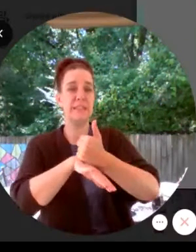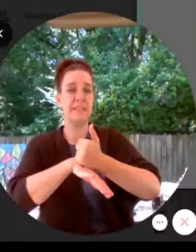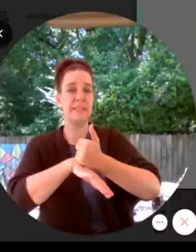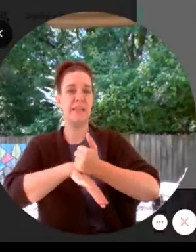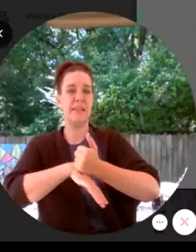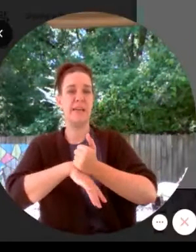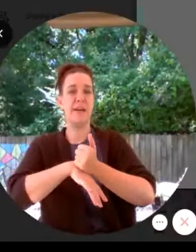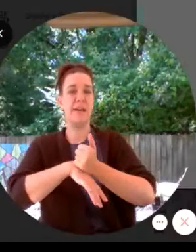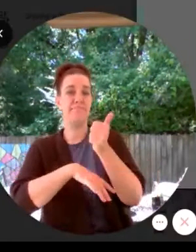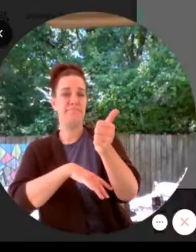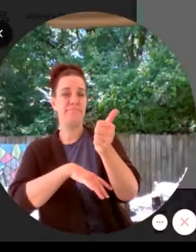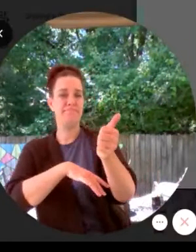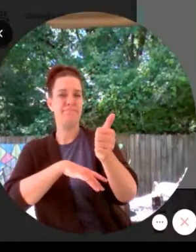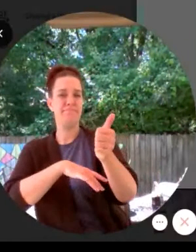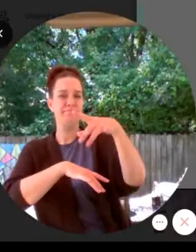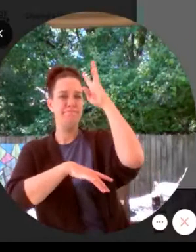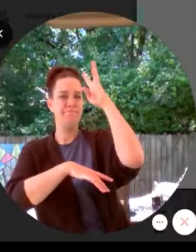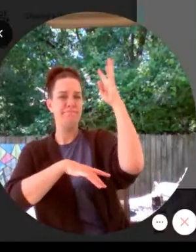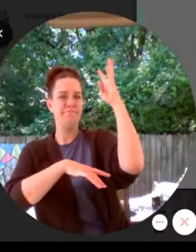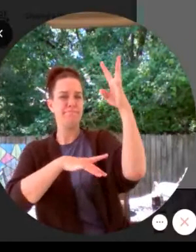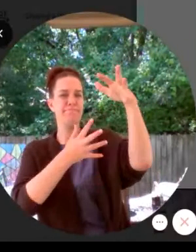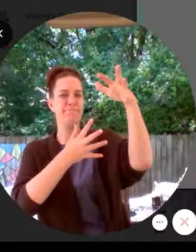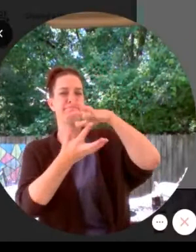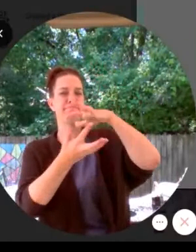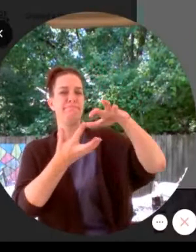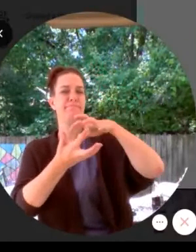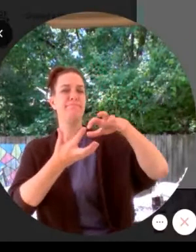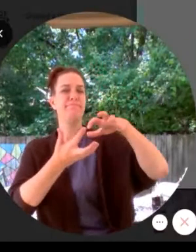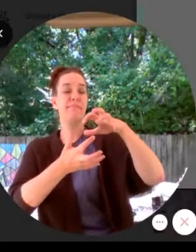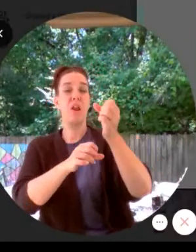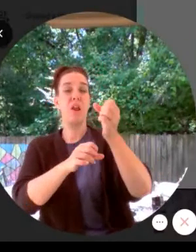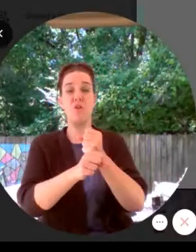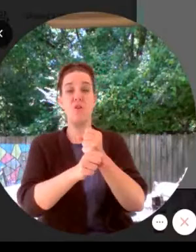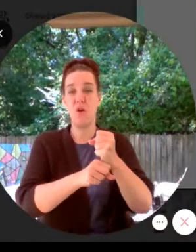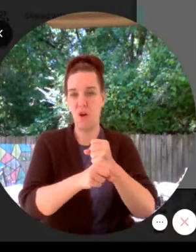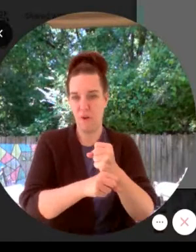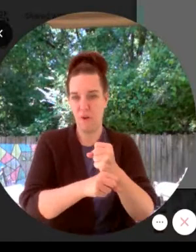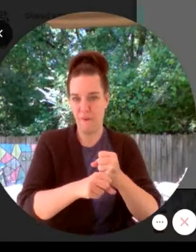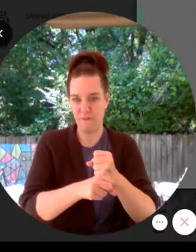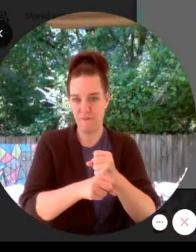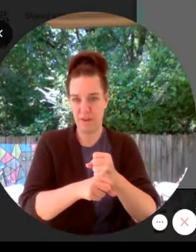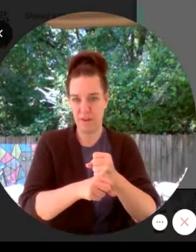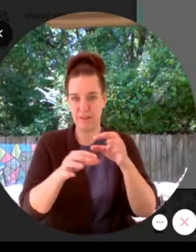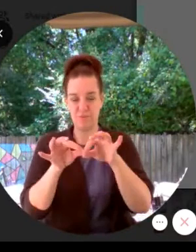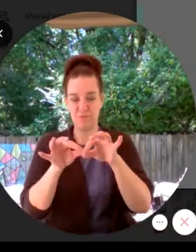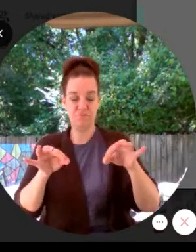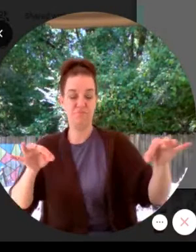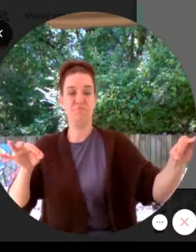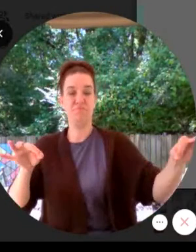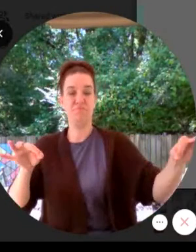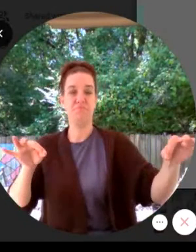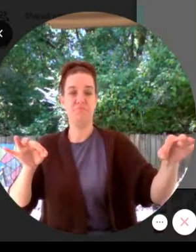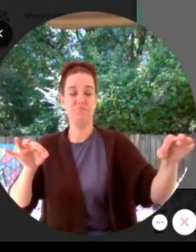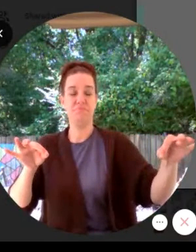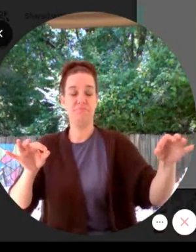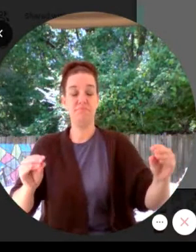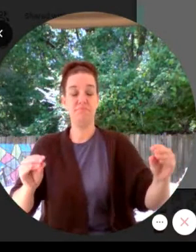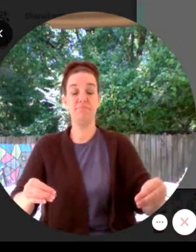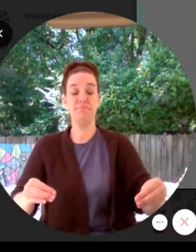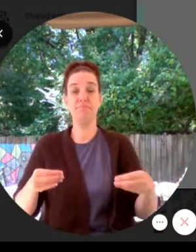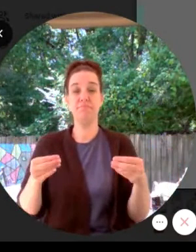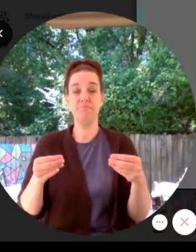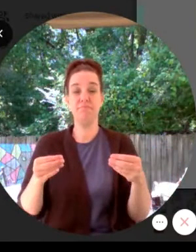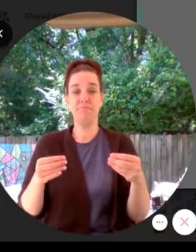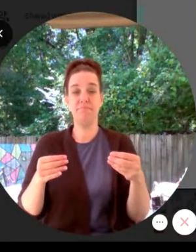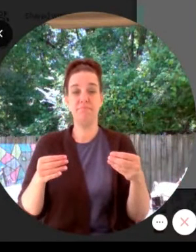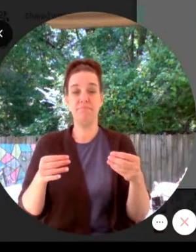He removed a zippered bag of coffee grounds from his briefcase and poured